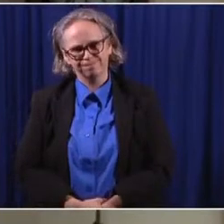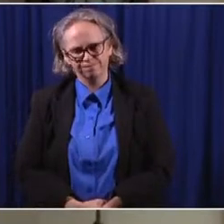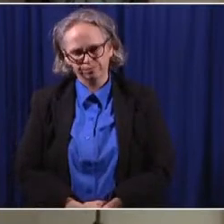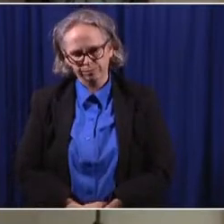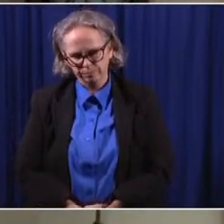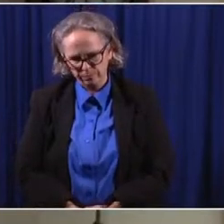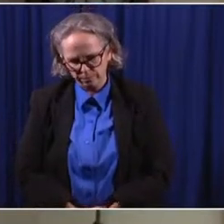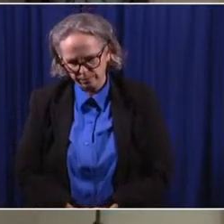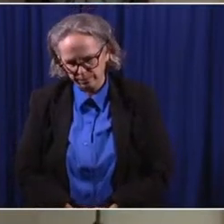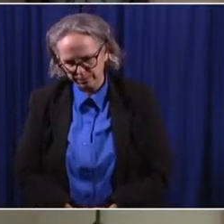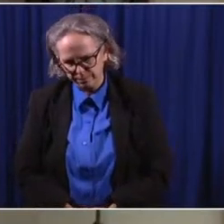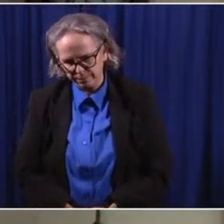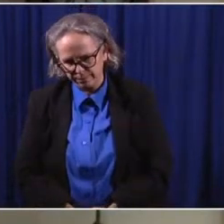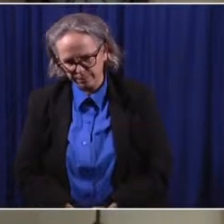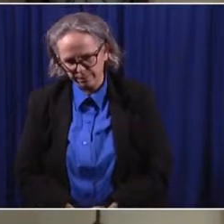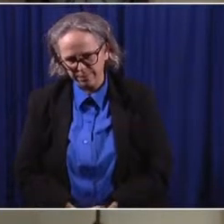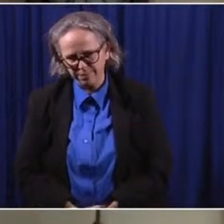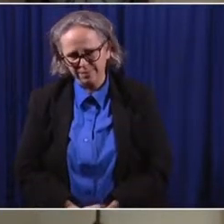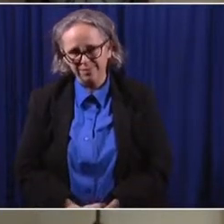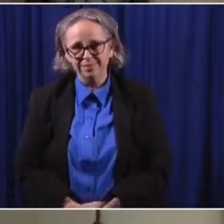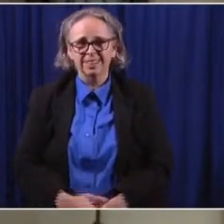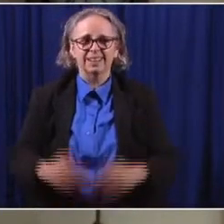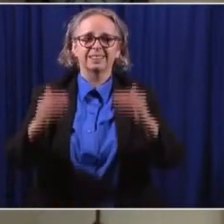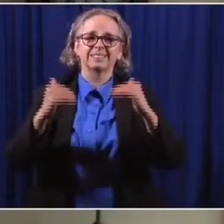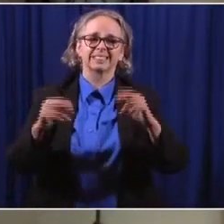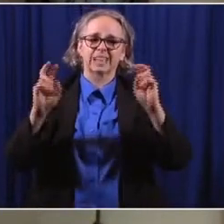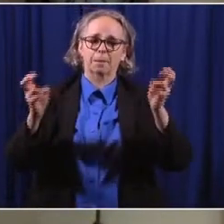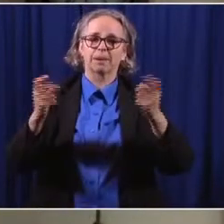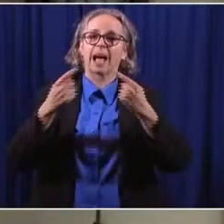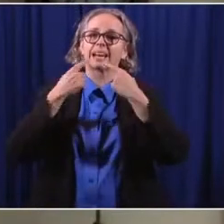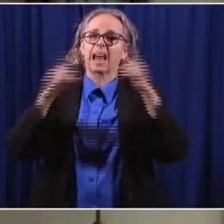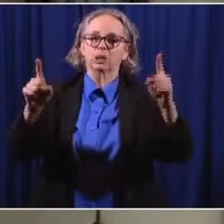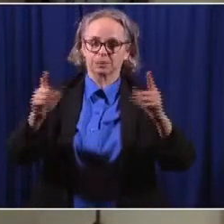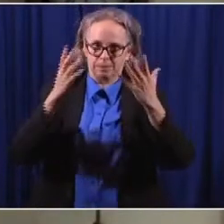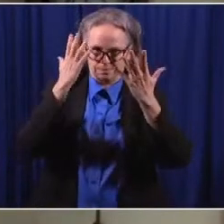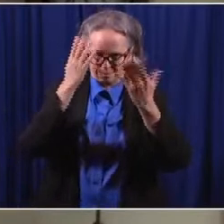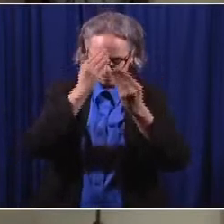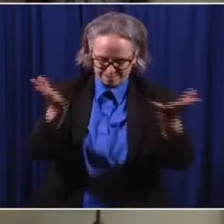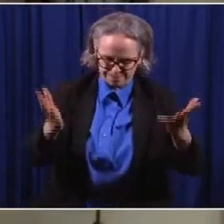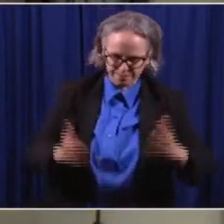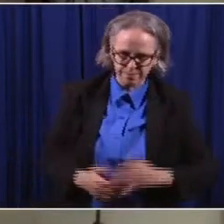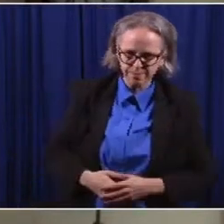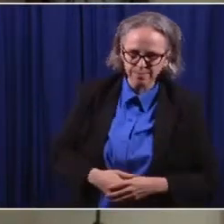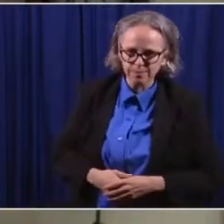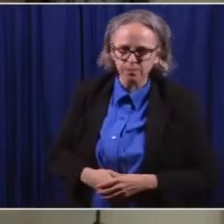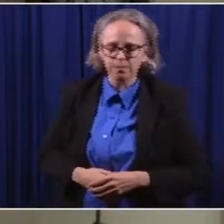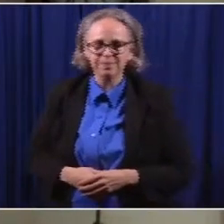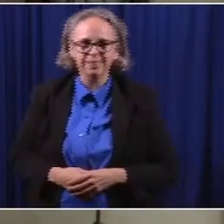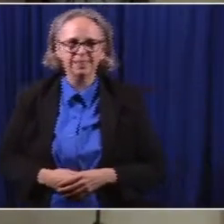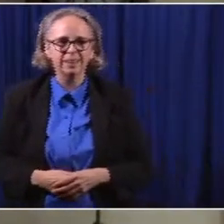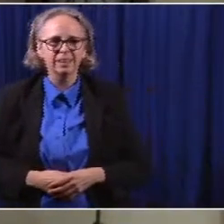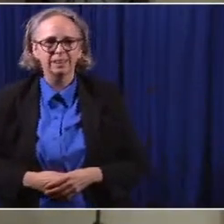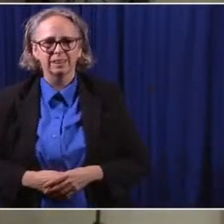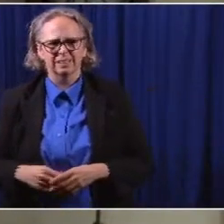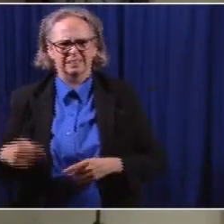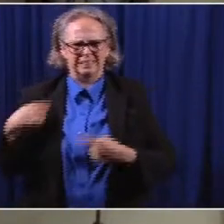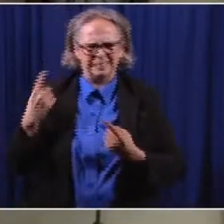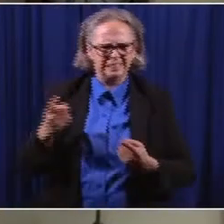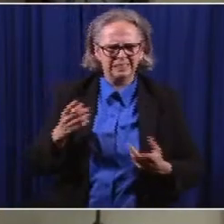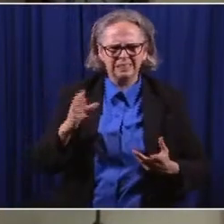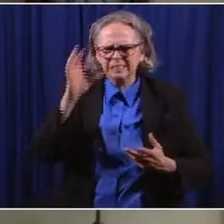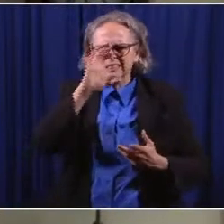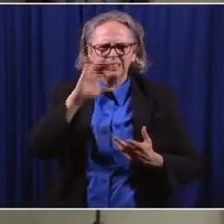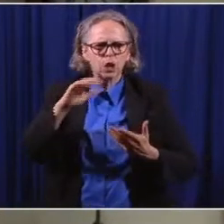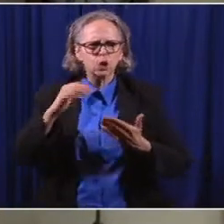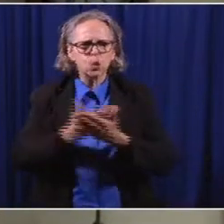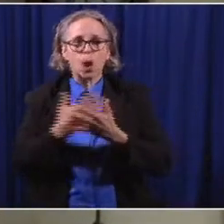Let me go to an announcement today. We've been, as you know, looking for a new health director. And